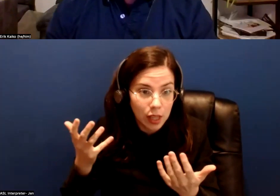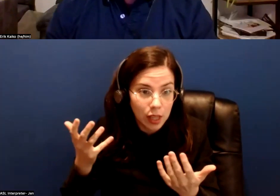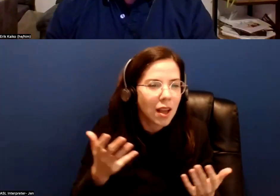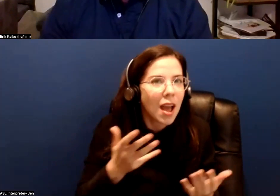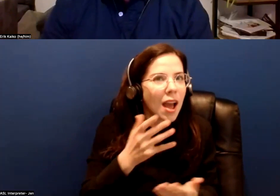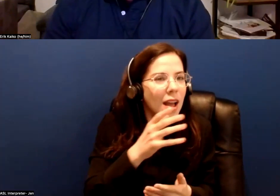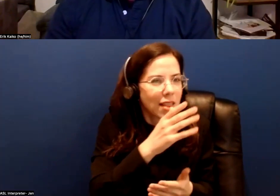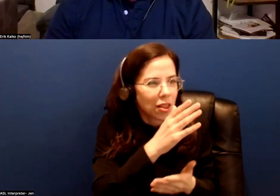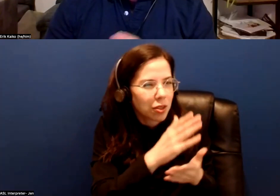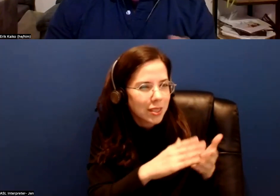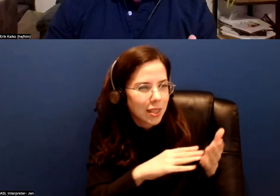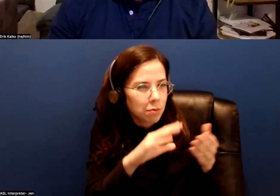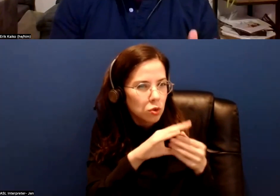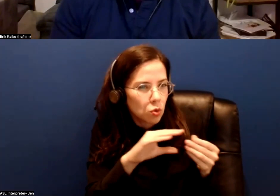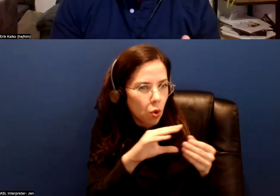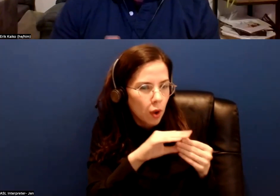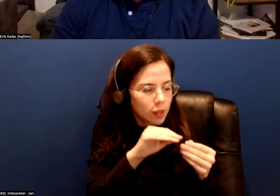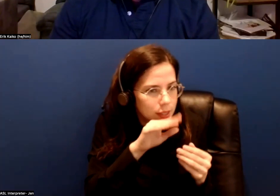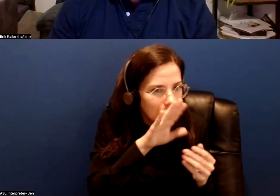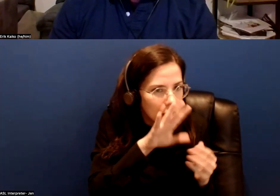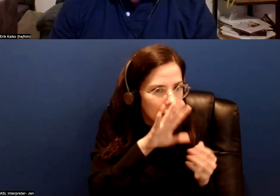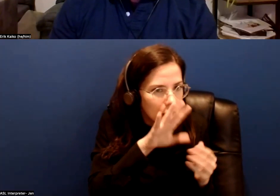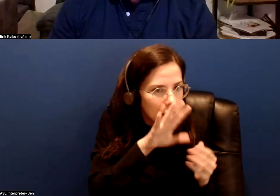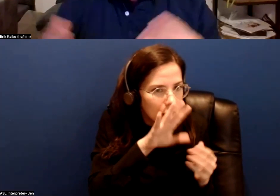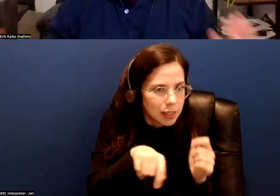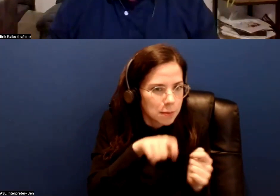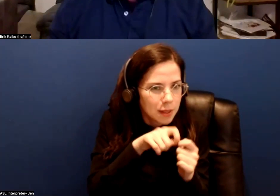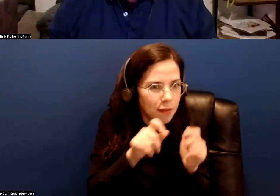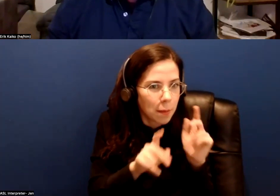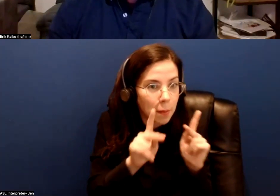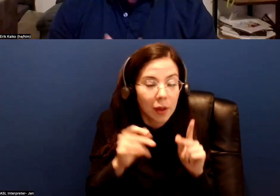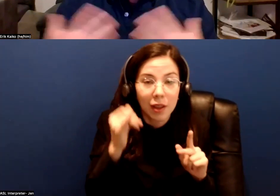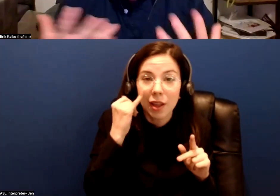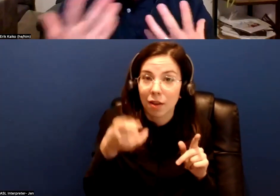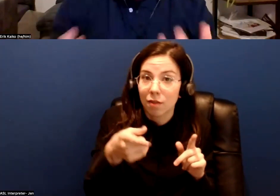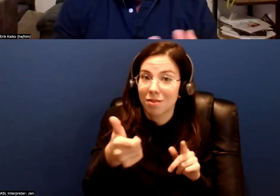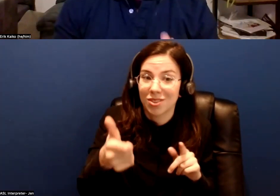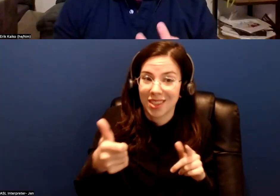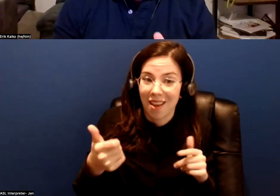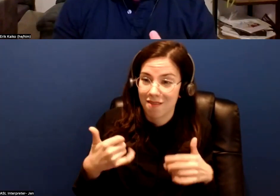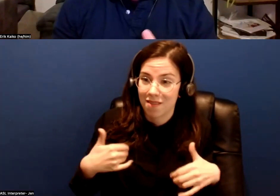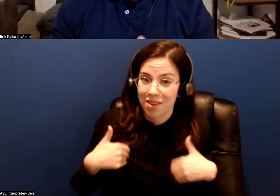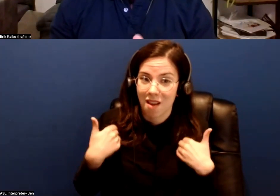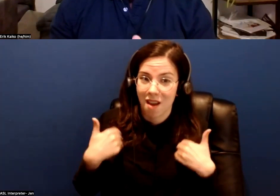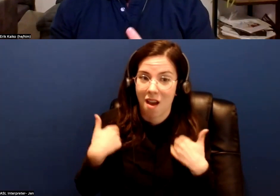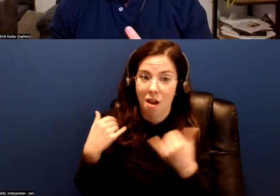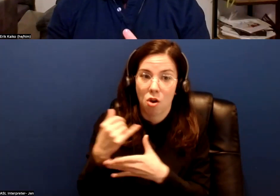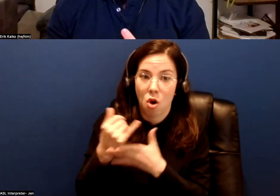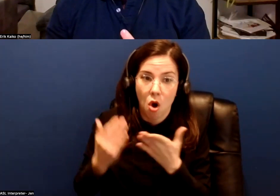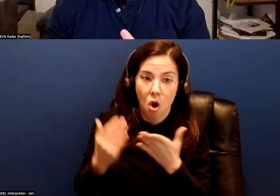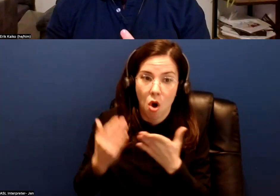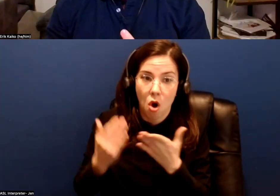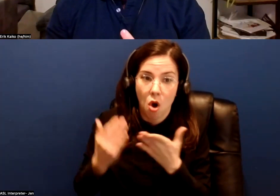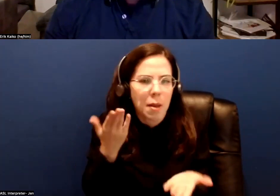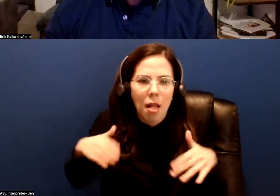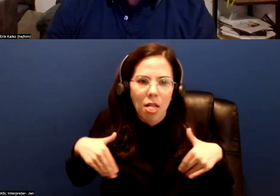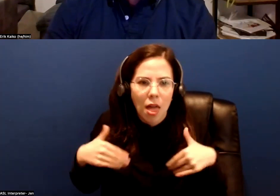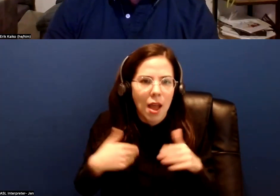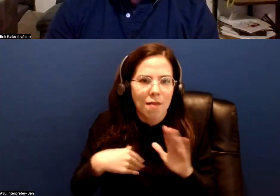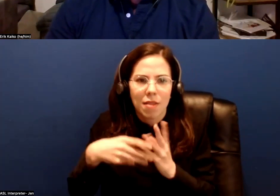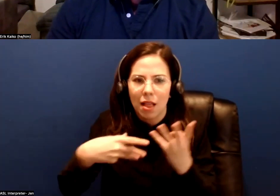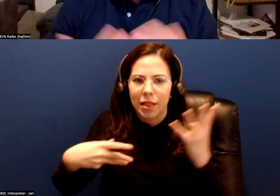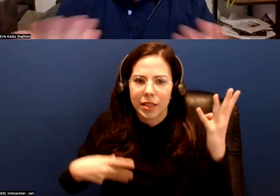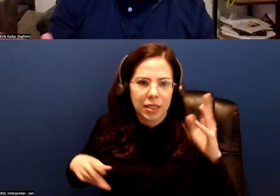certain stories to. If you're an independent artist or younger in your career, you may not have that list, that literal list of